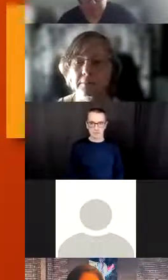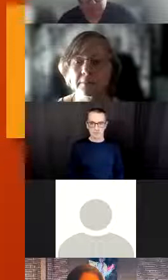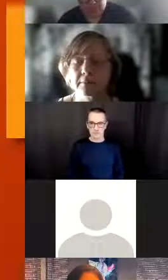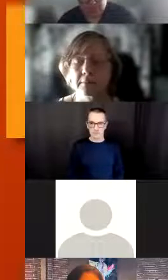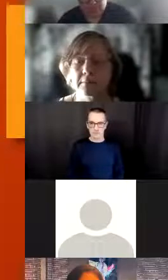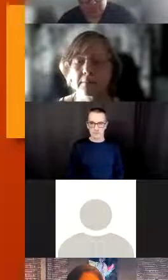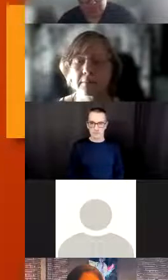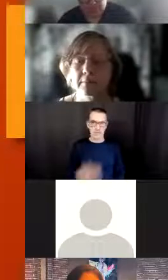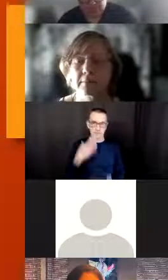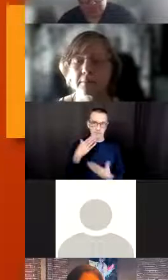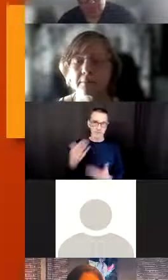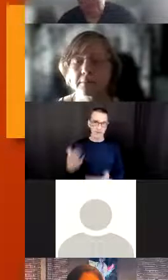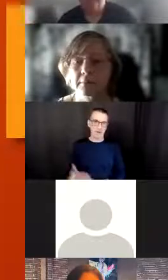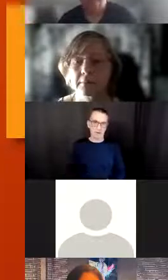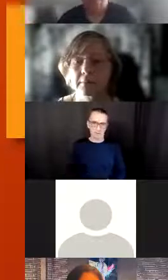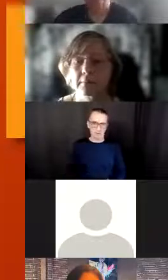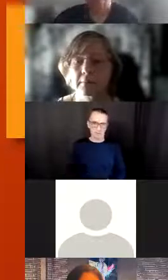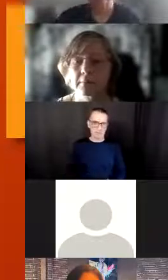Thank you.